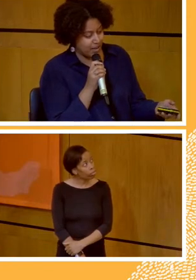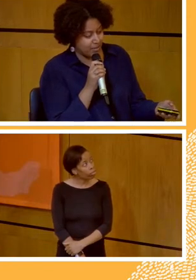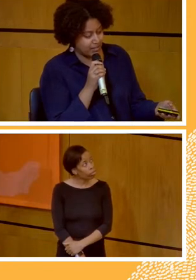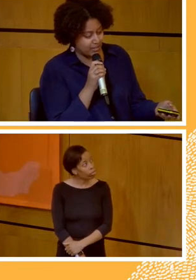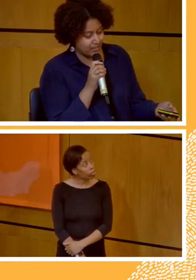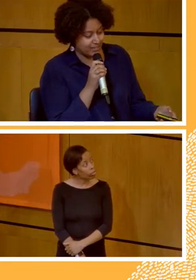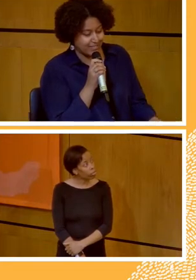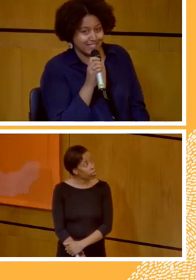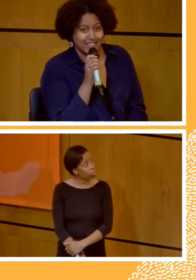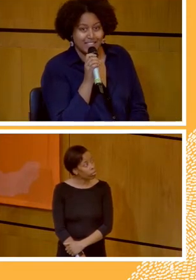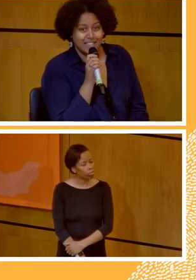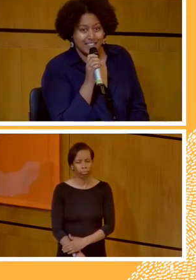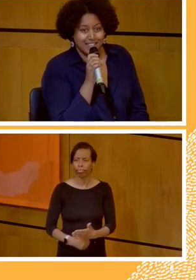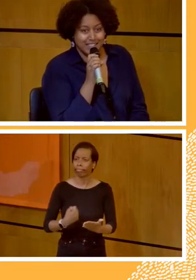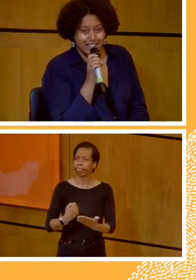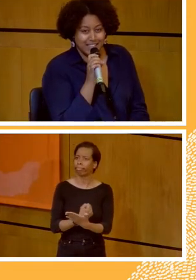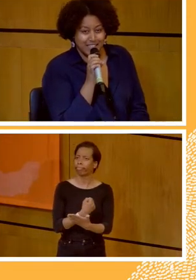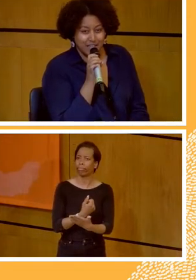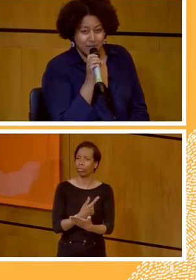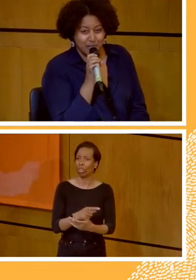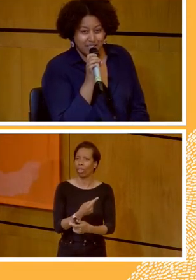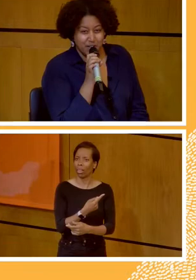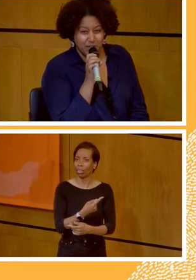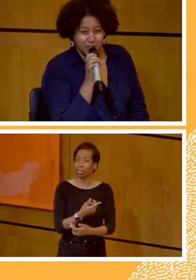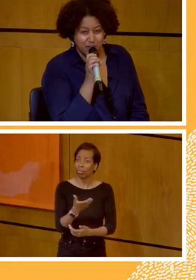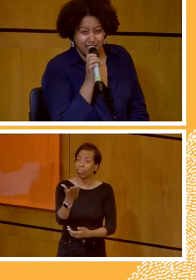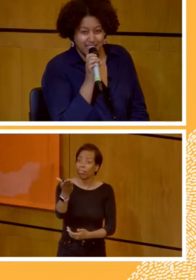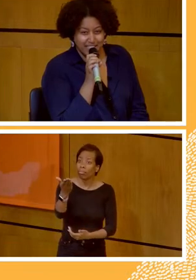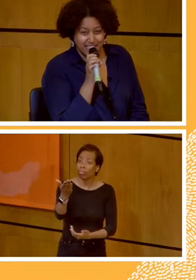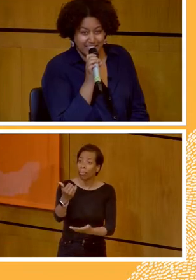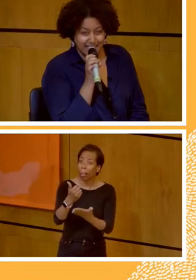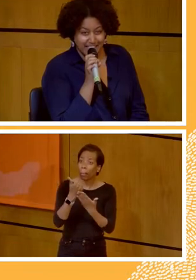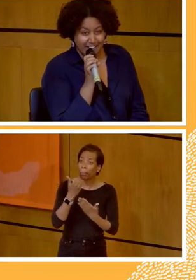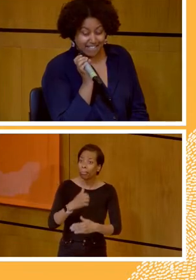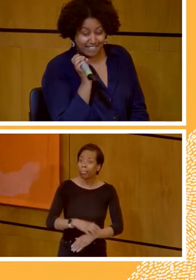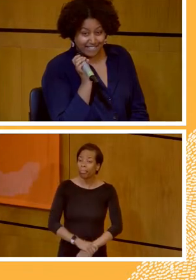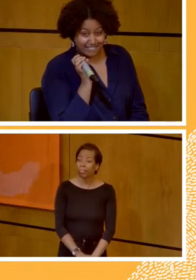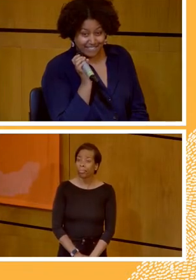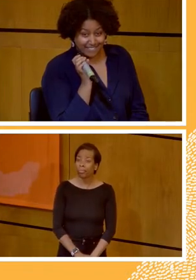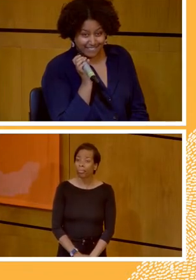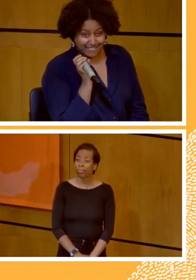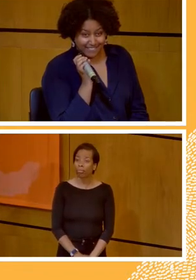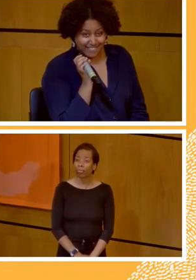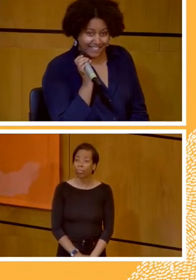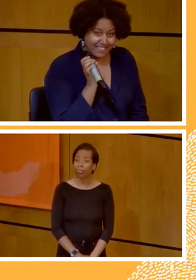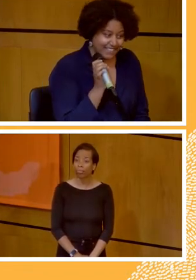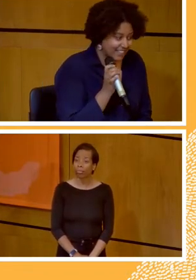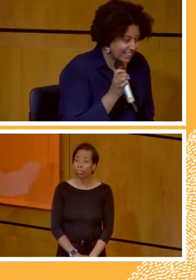Nope, not that one. Can we play the audio, please?